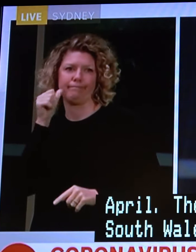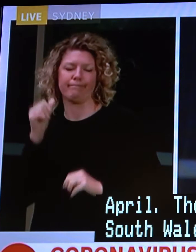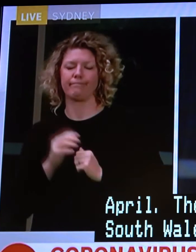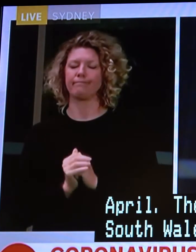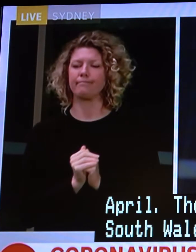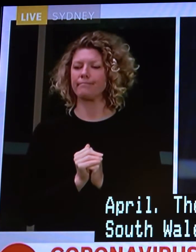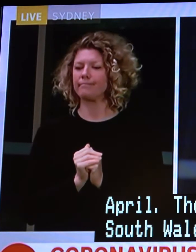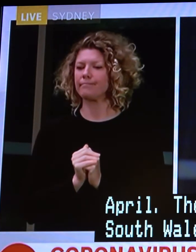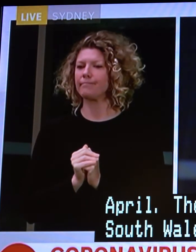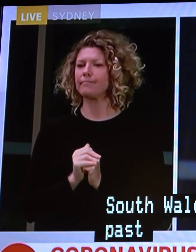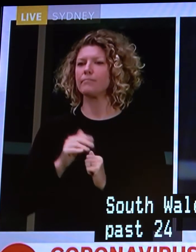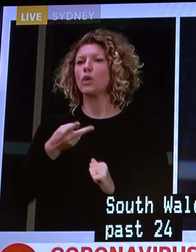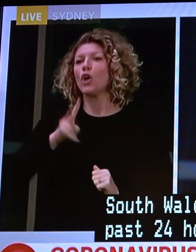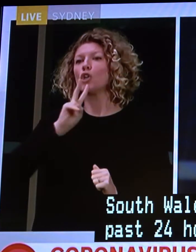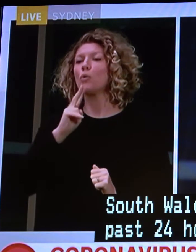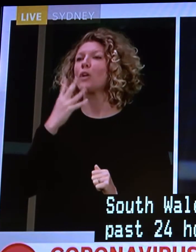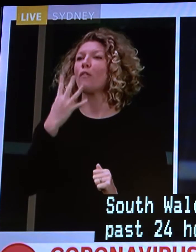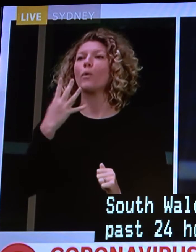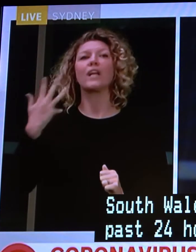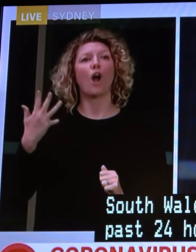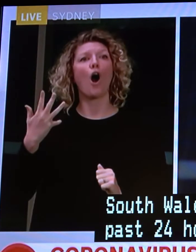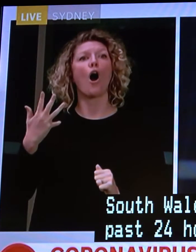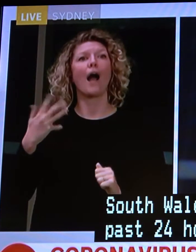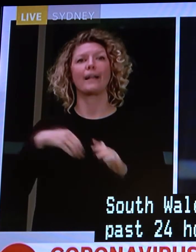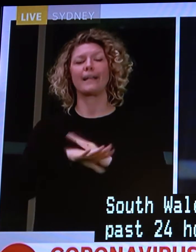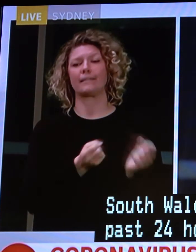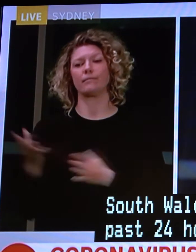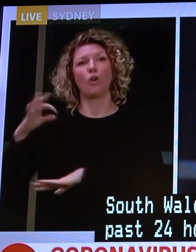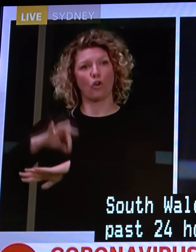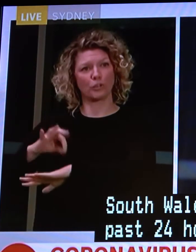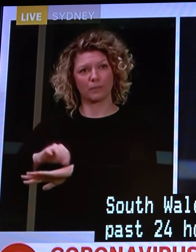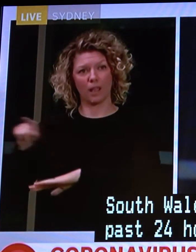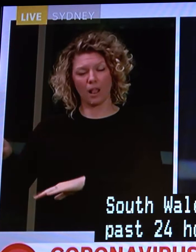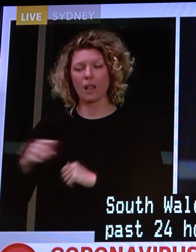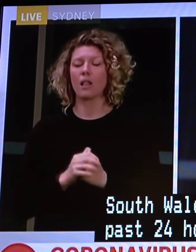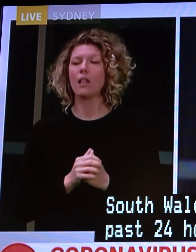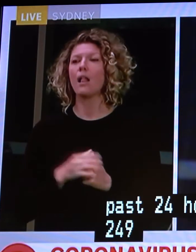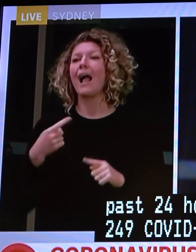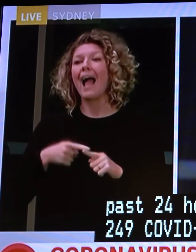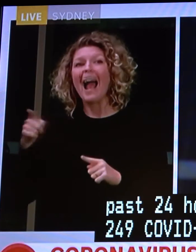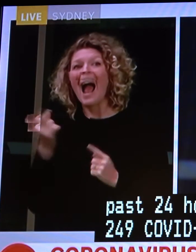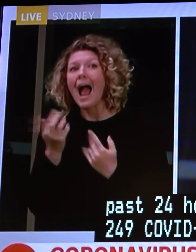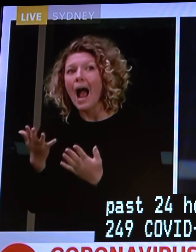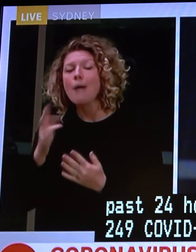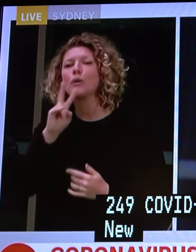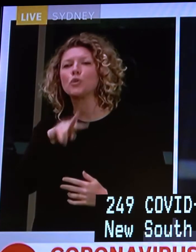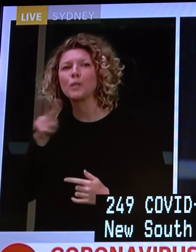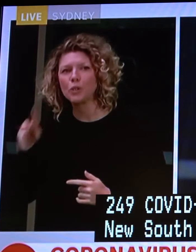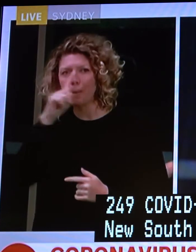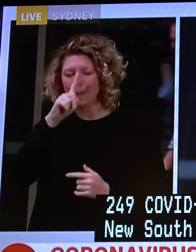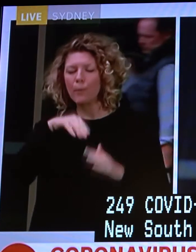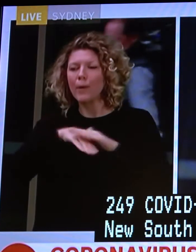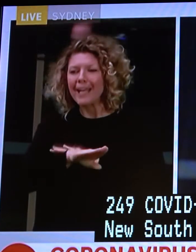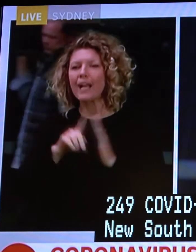currently 249 COVID cases being treated by New South Wales Health, and this includes 22 people being treated in